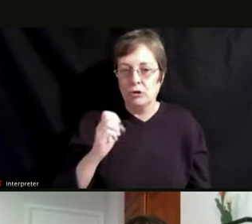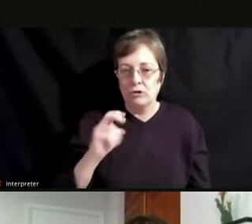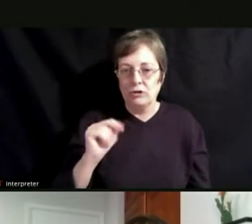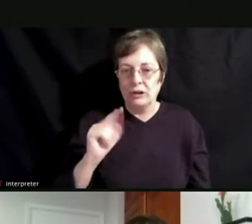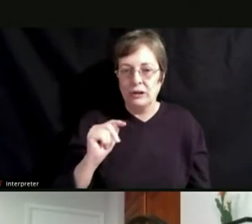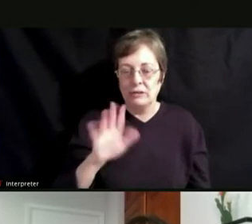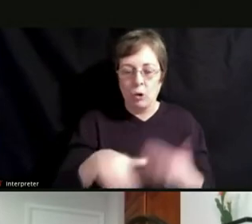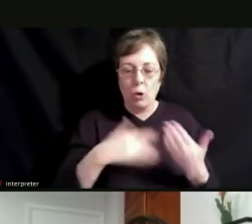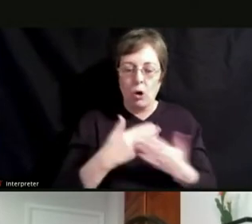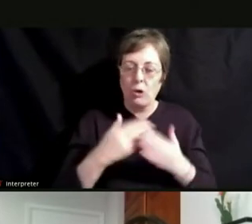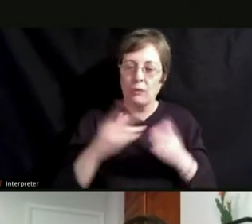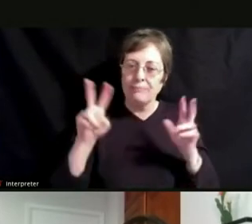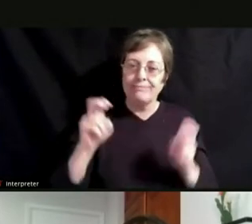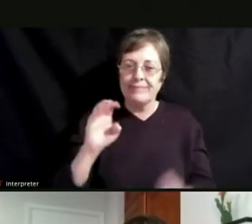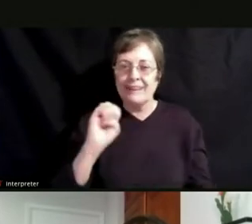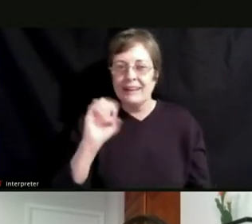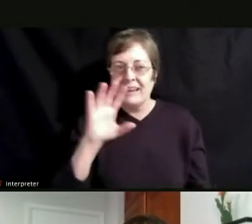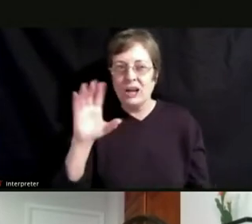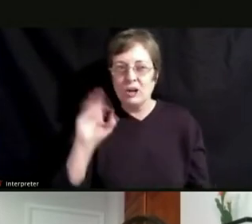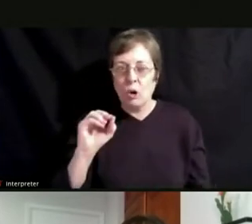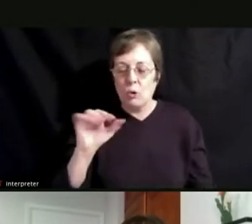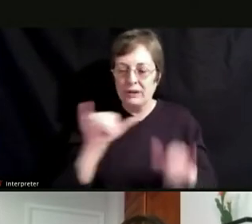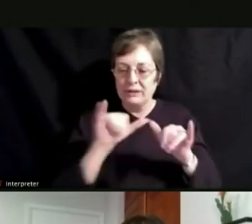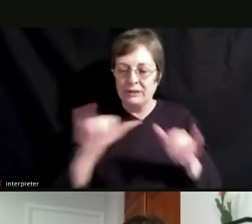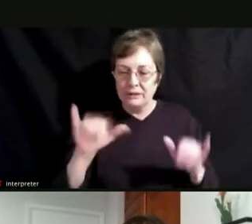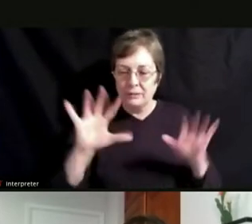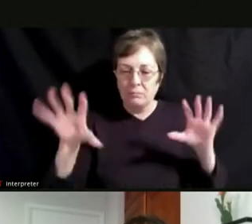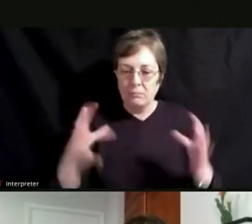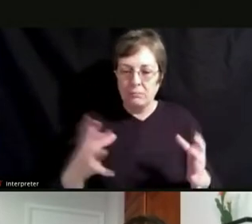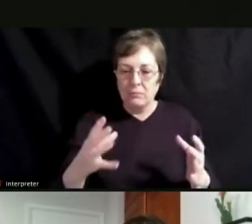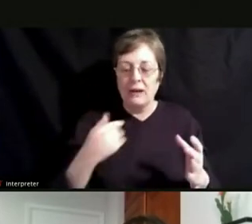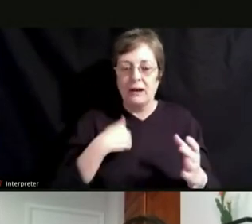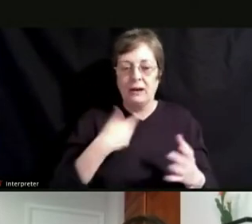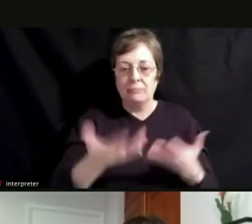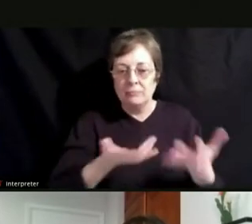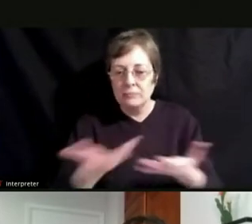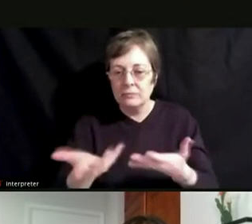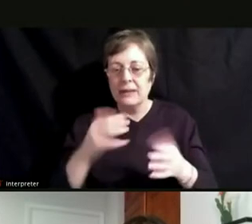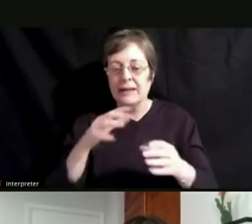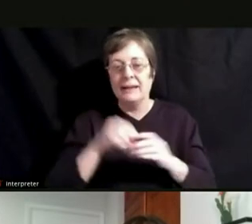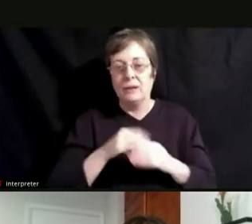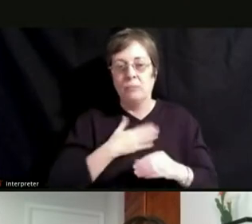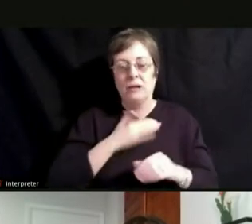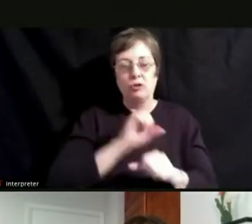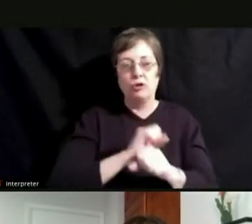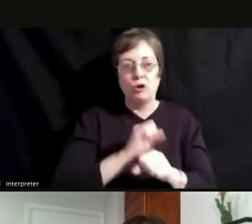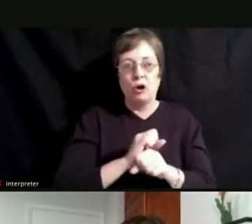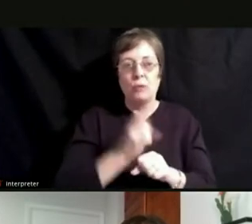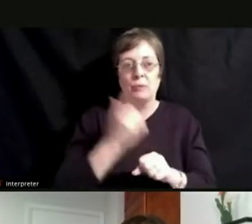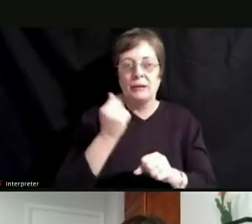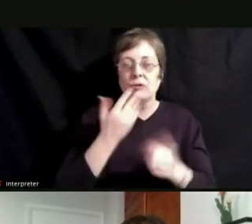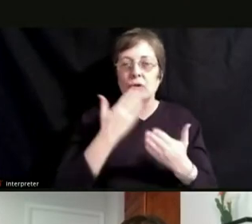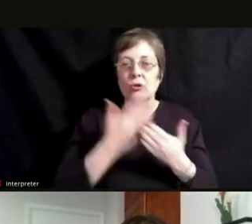what I get to interact in my job, because we know that good ideas are everywhere. They're abound.